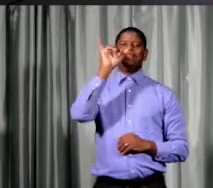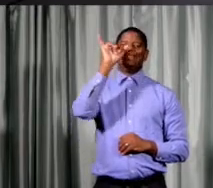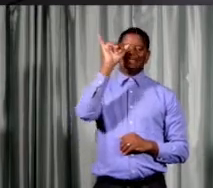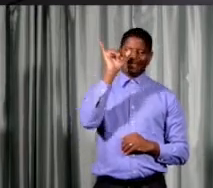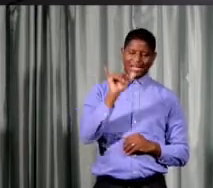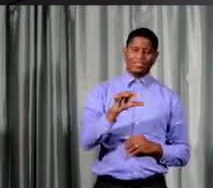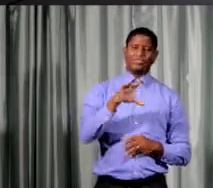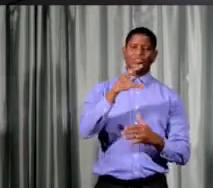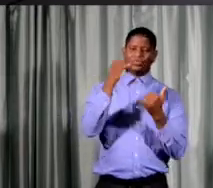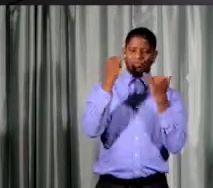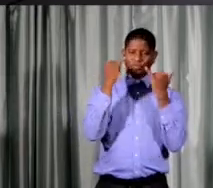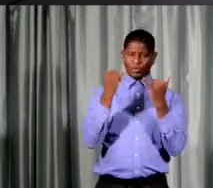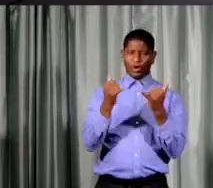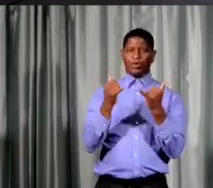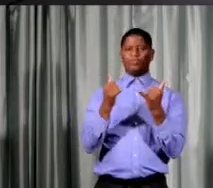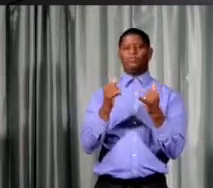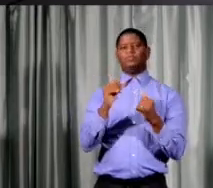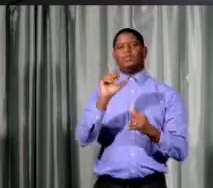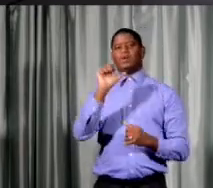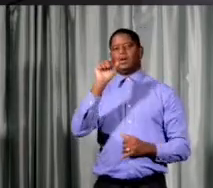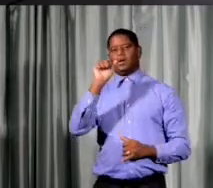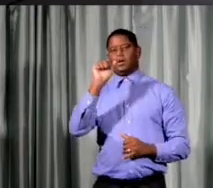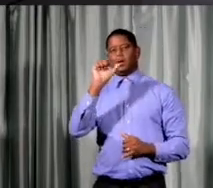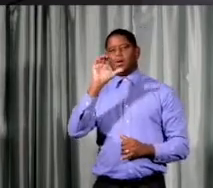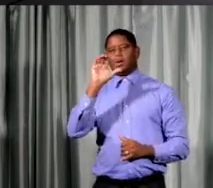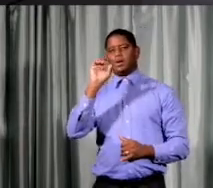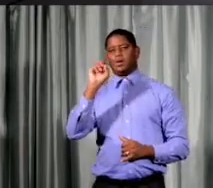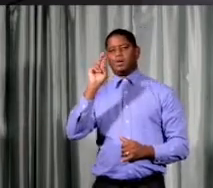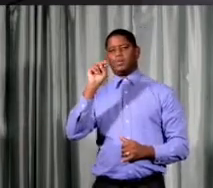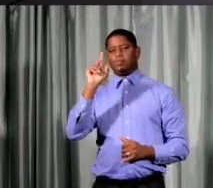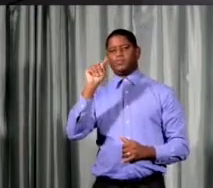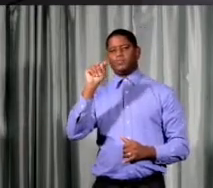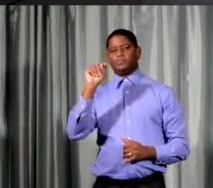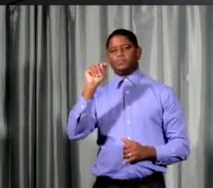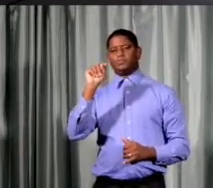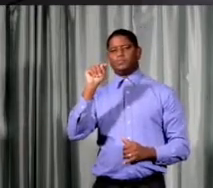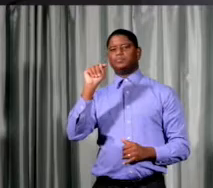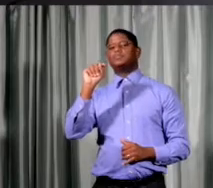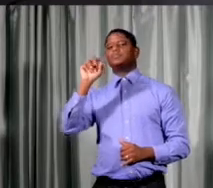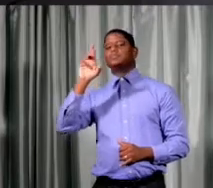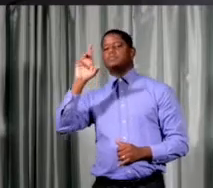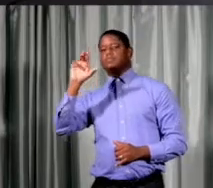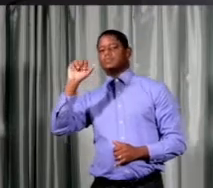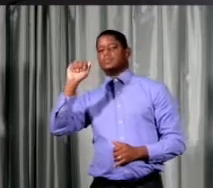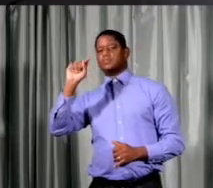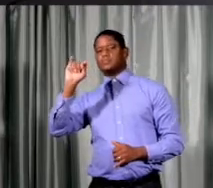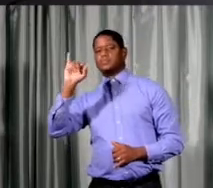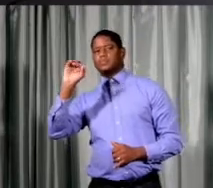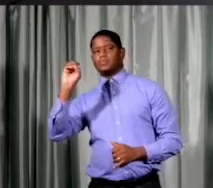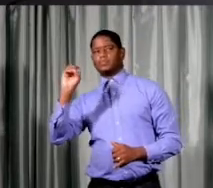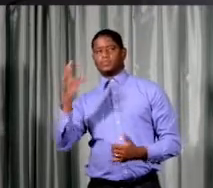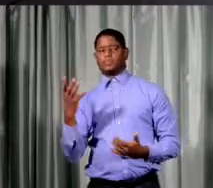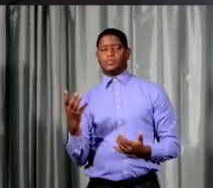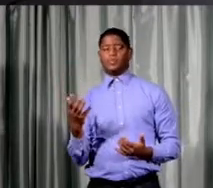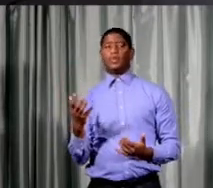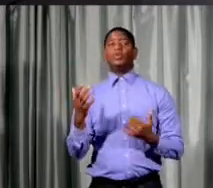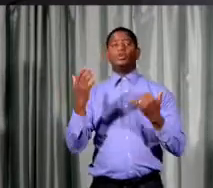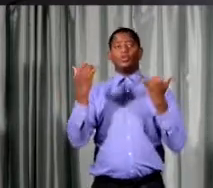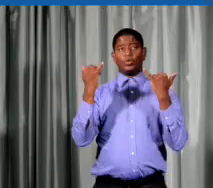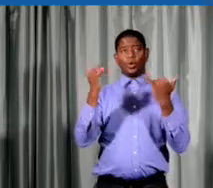the realm of financial statement analysis. And that is your first ratio of